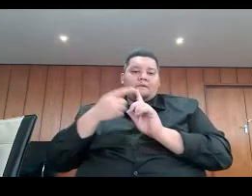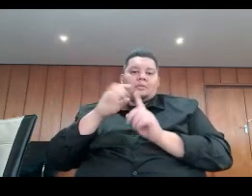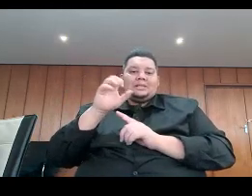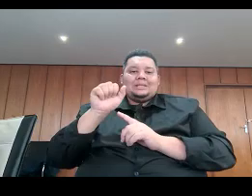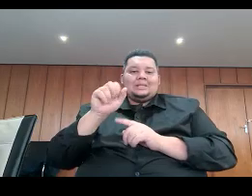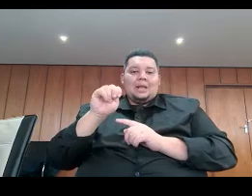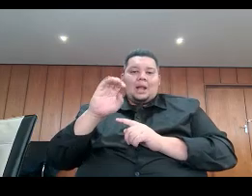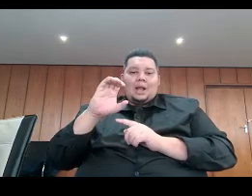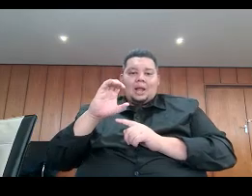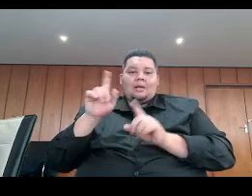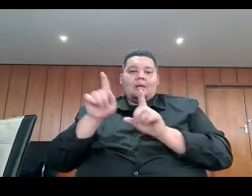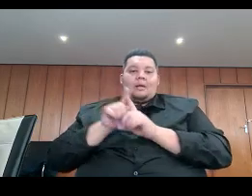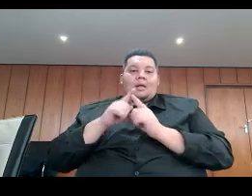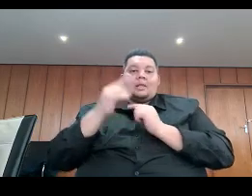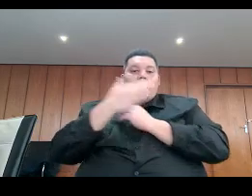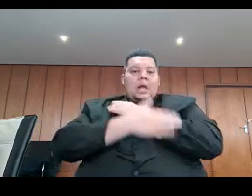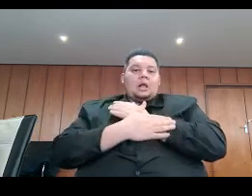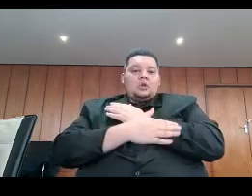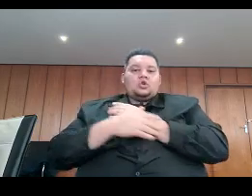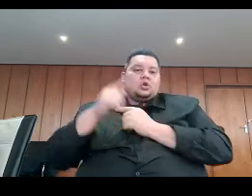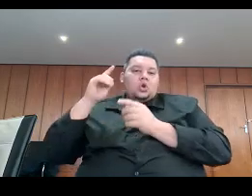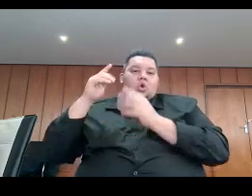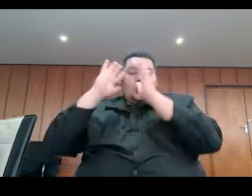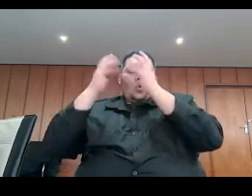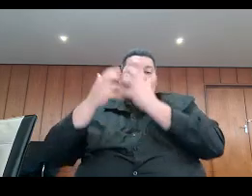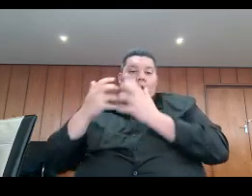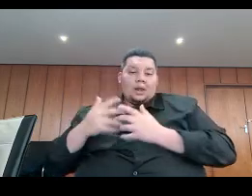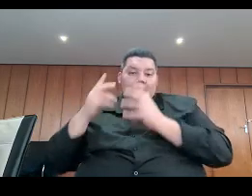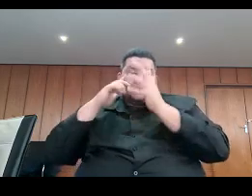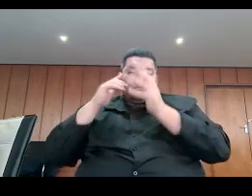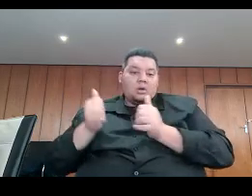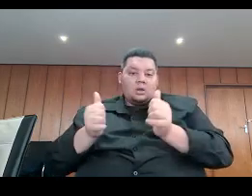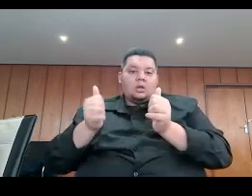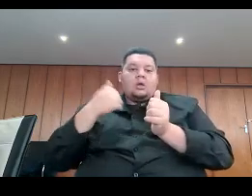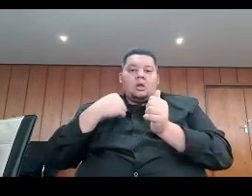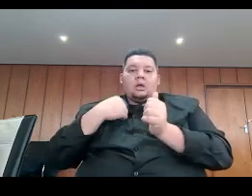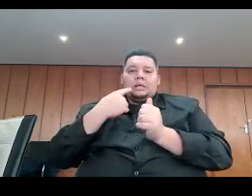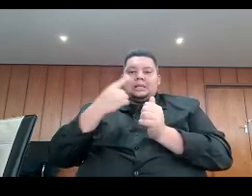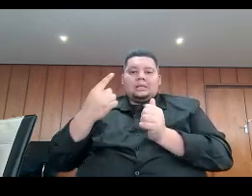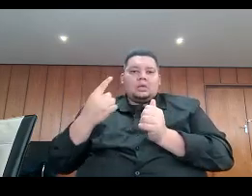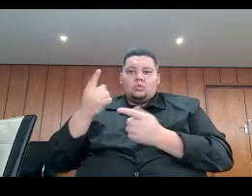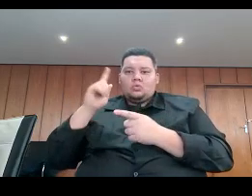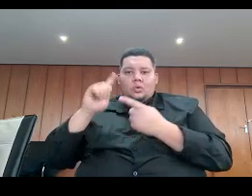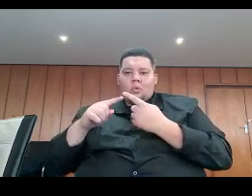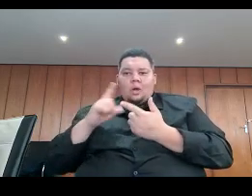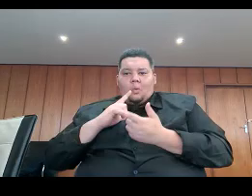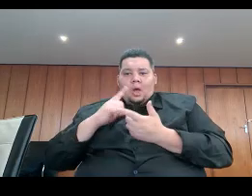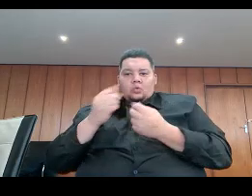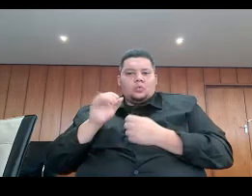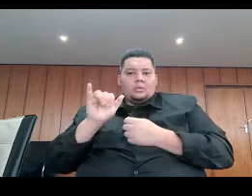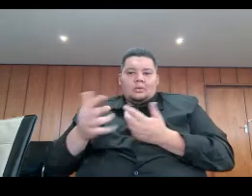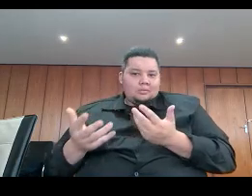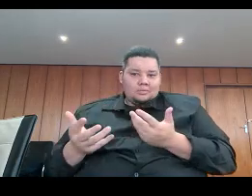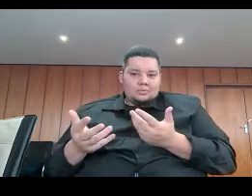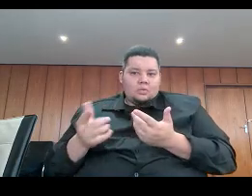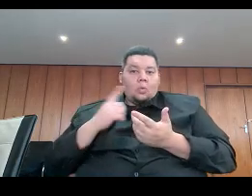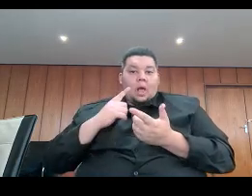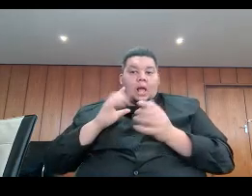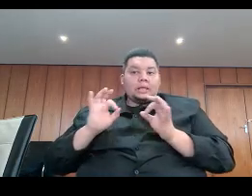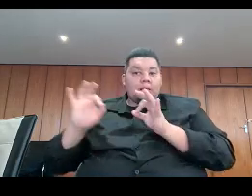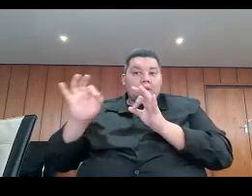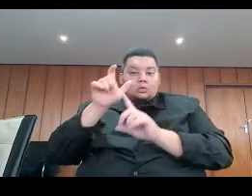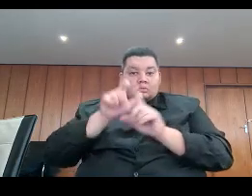and the country coordinating mechanism. And I said to them, how can you do this? I mean, these people